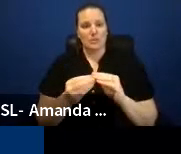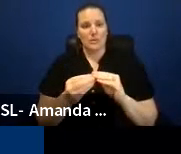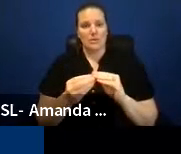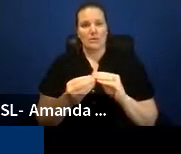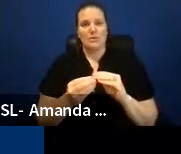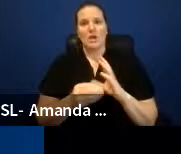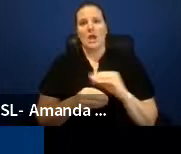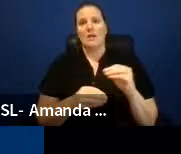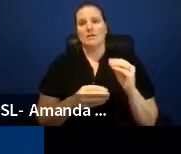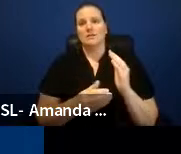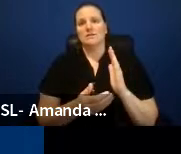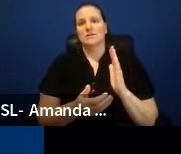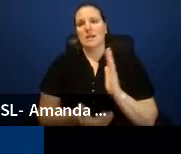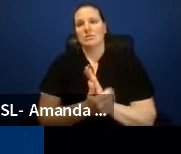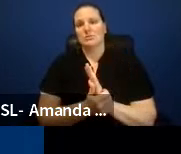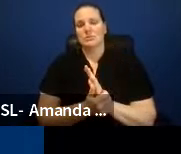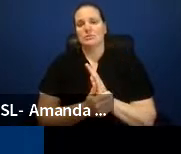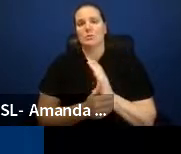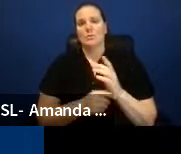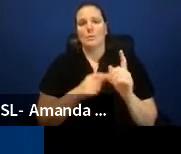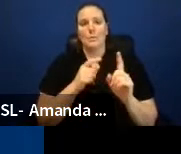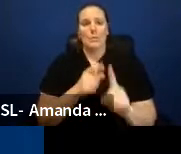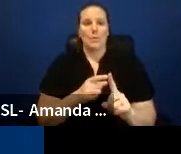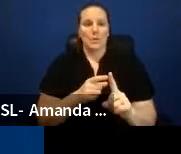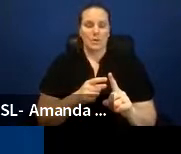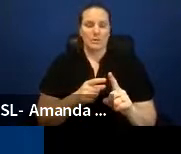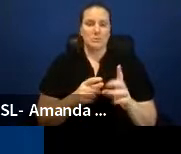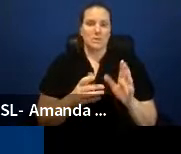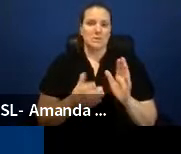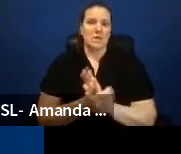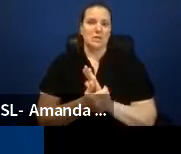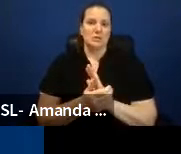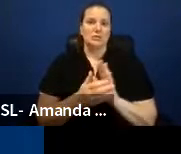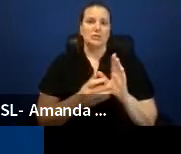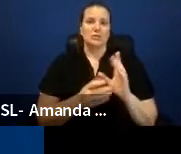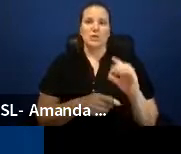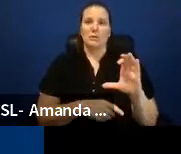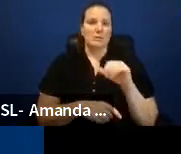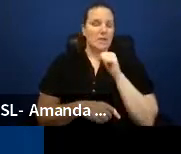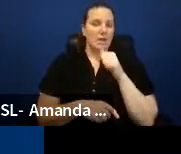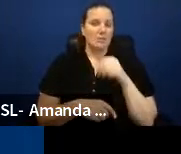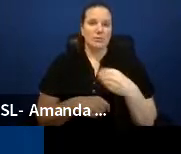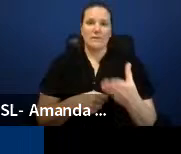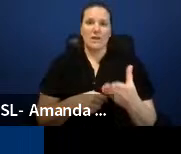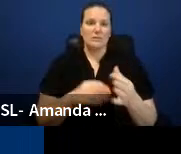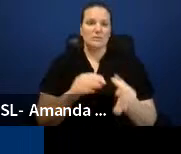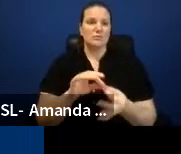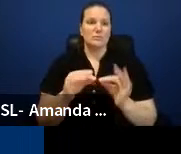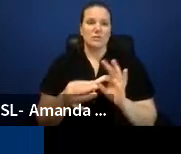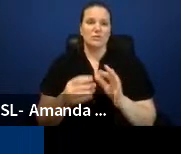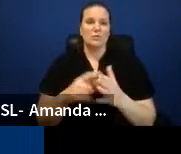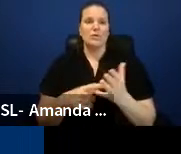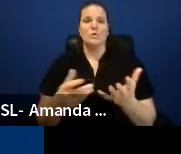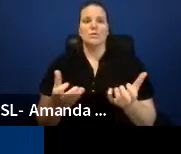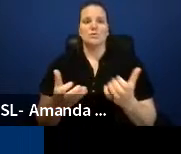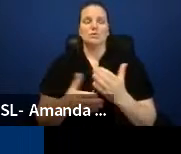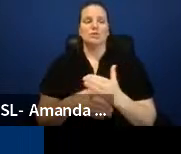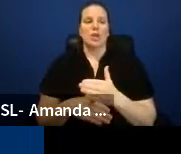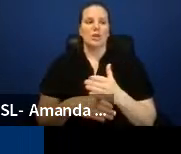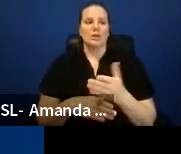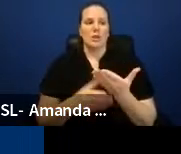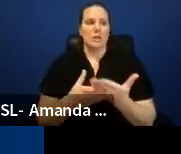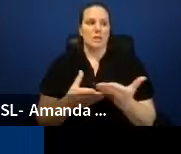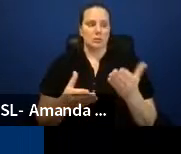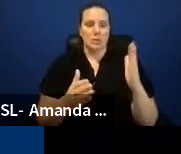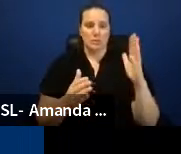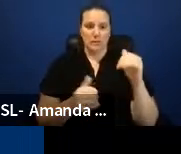the attachments. The point of that is that attaching a document does not provide the interpretation that folks are trying to share and the things that they are expecting the